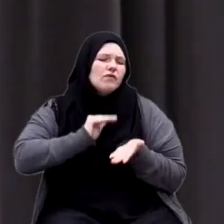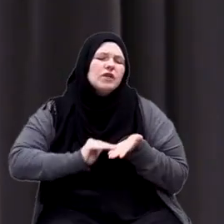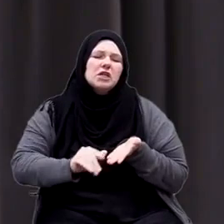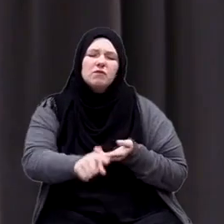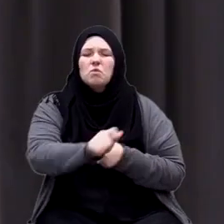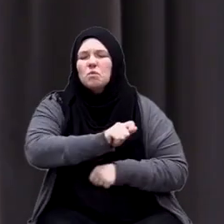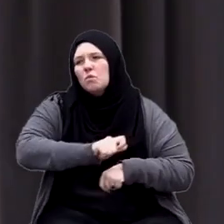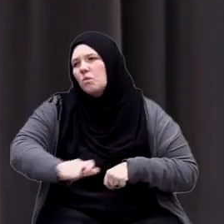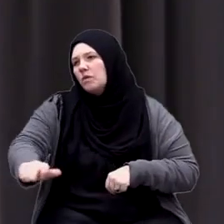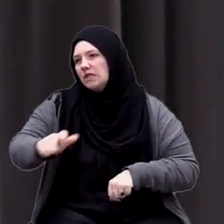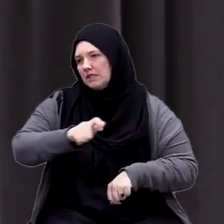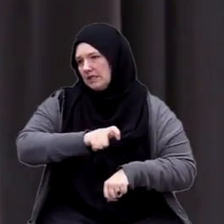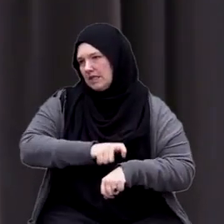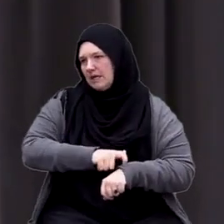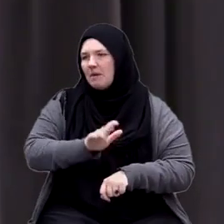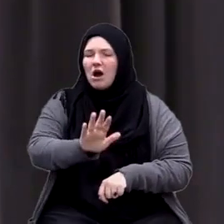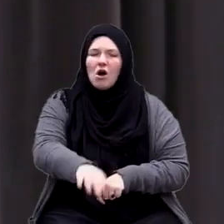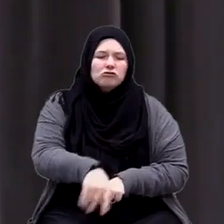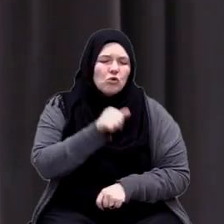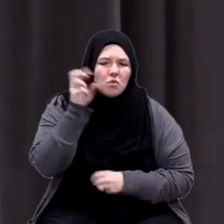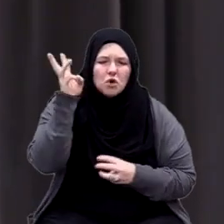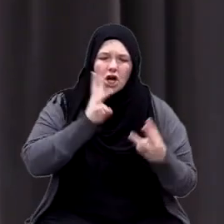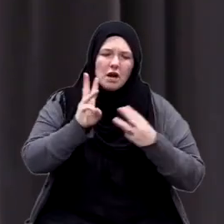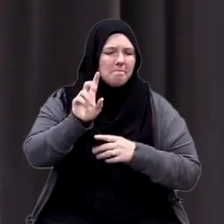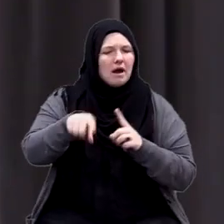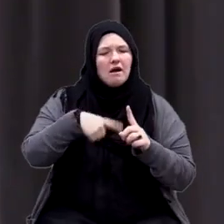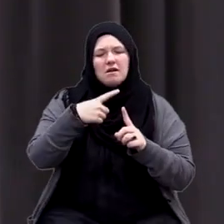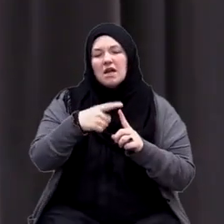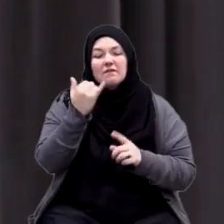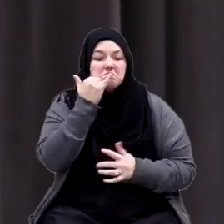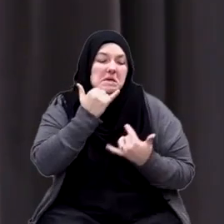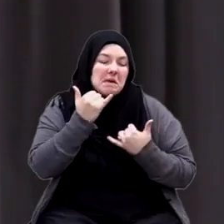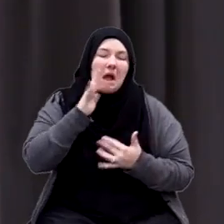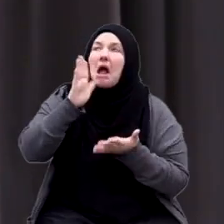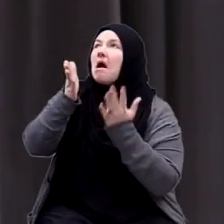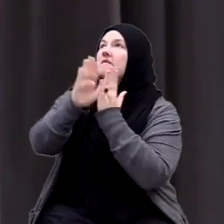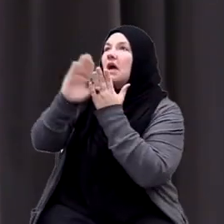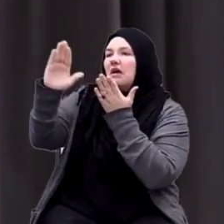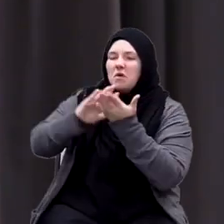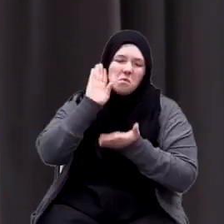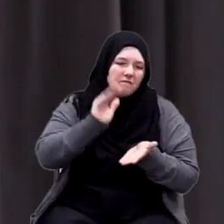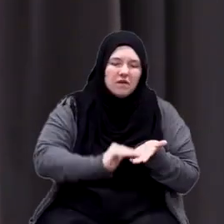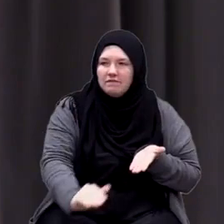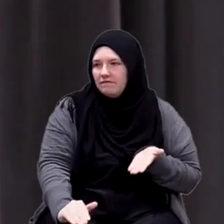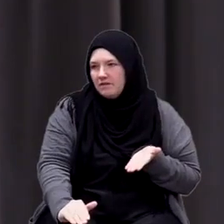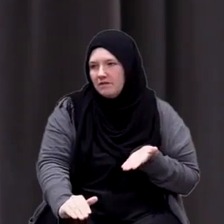humans? What source is the source from which they came?